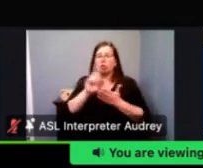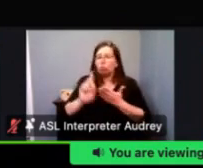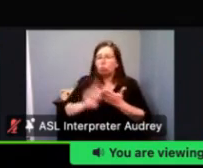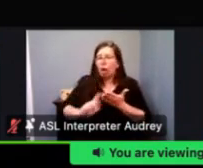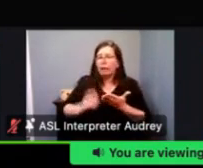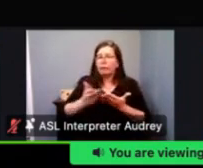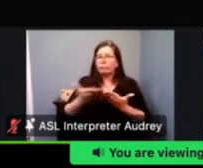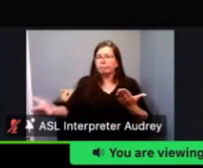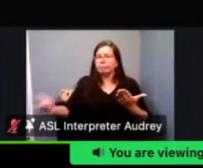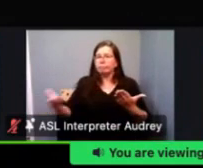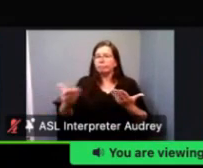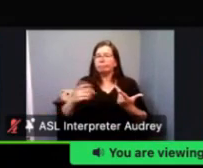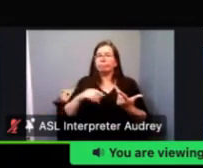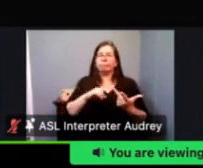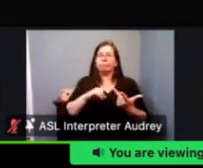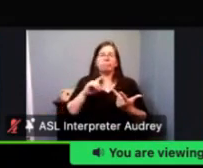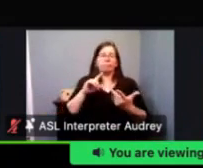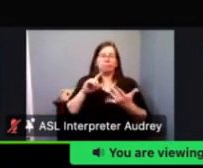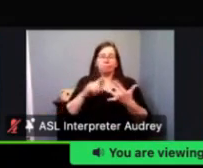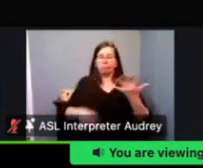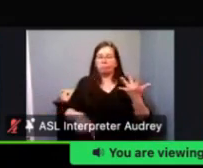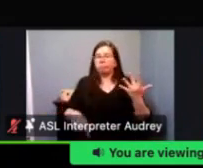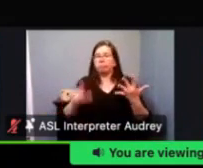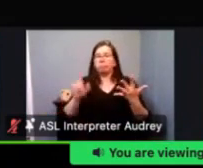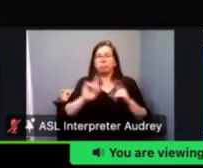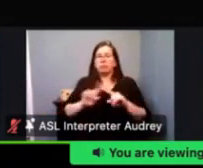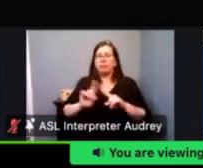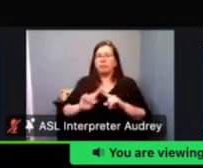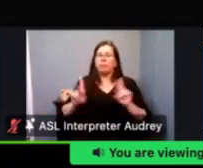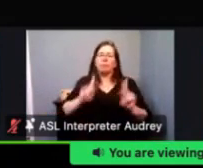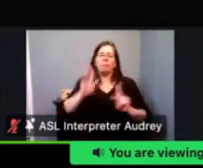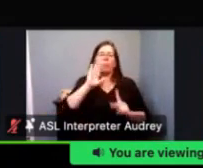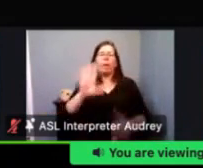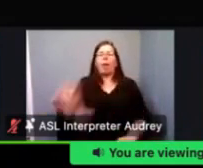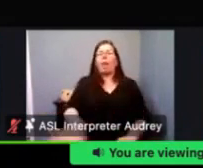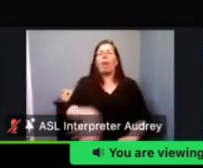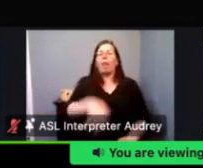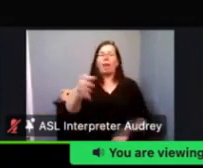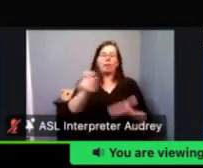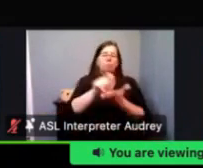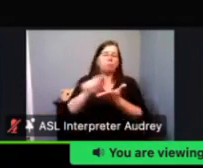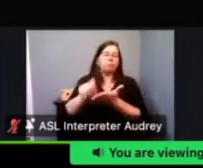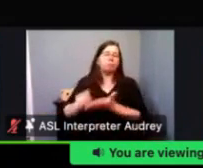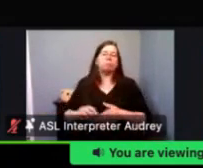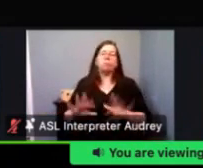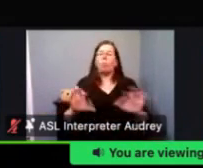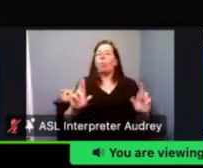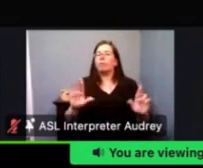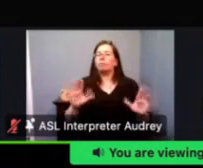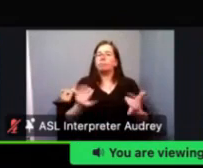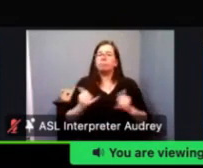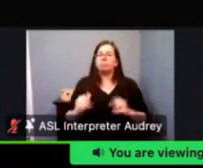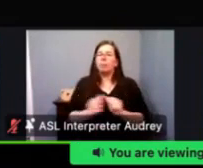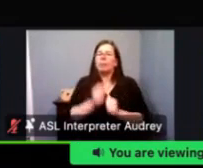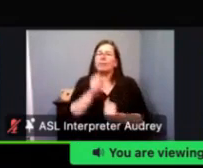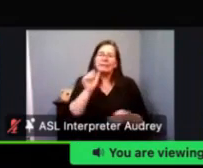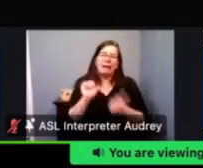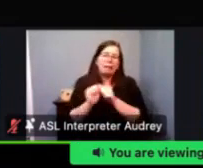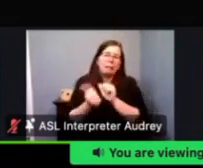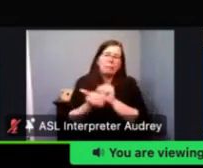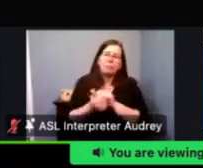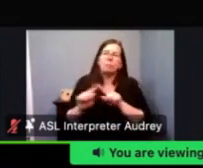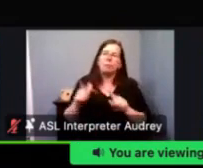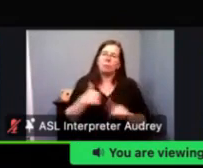tables as we have events going on, people will just pick them up, and it's not even really an accommodation. It's just something that we